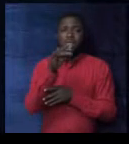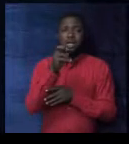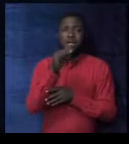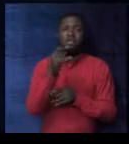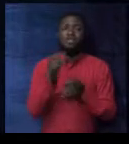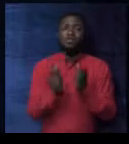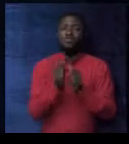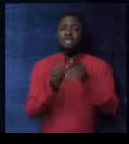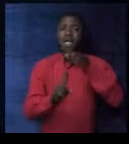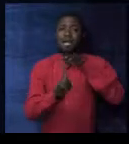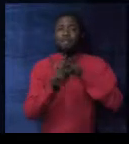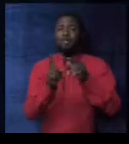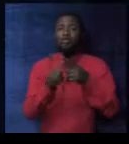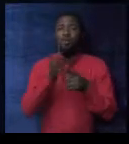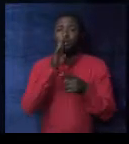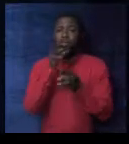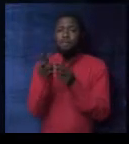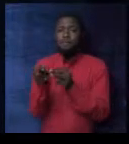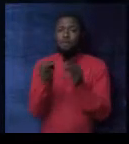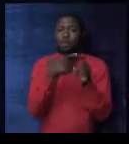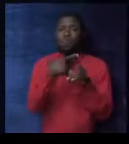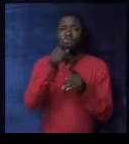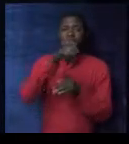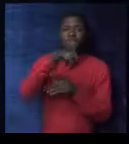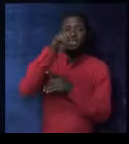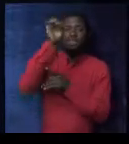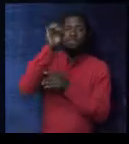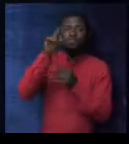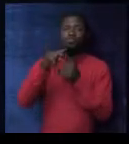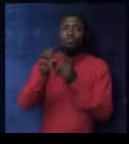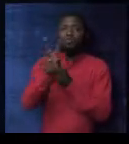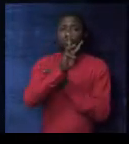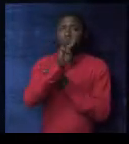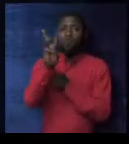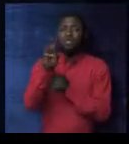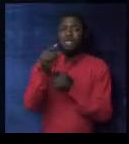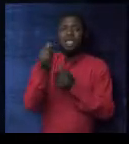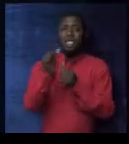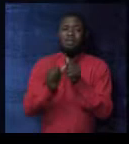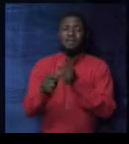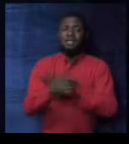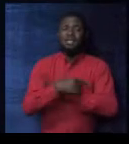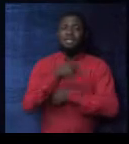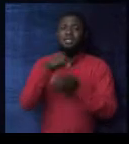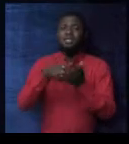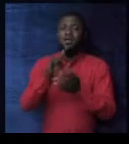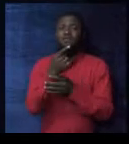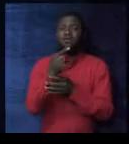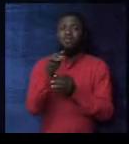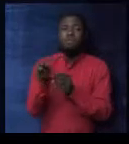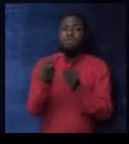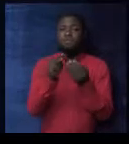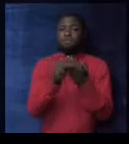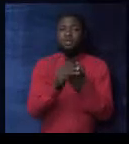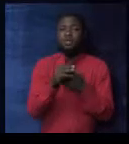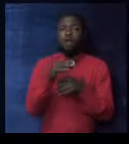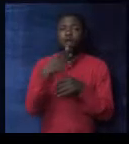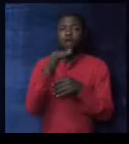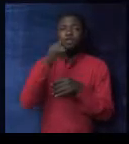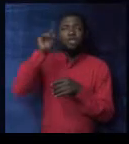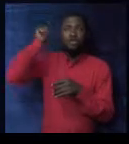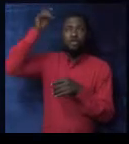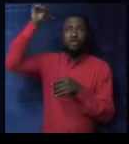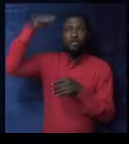element which appear to be moving from east to west daily. And this first movement of the sun